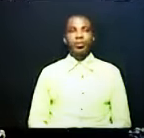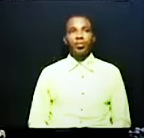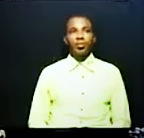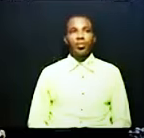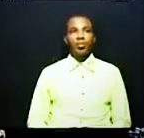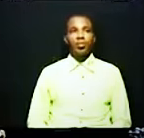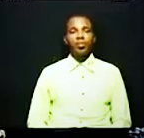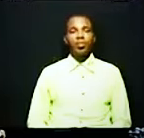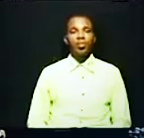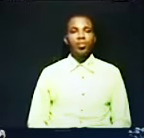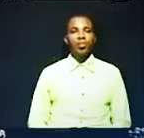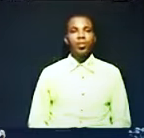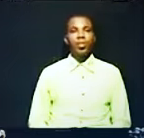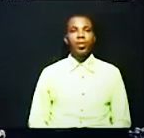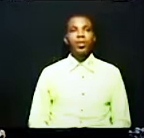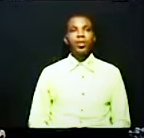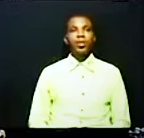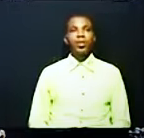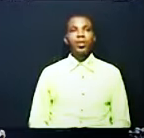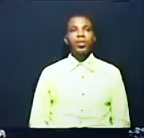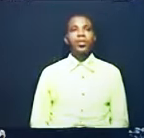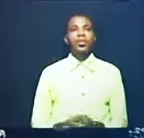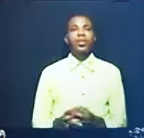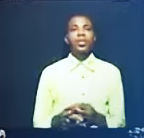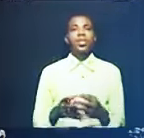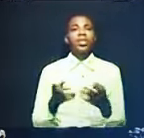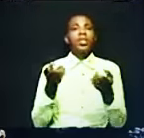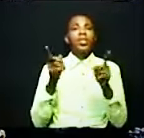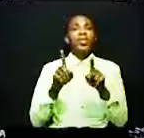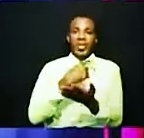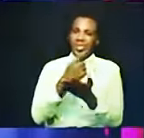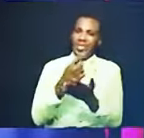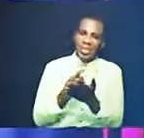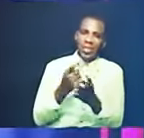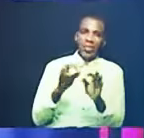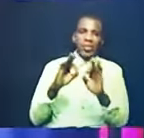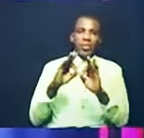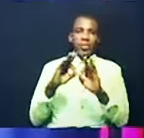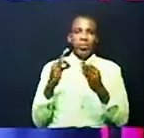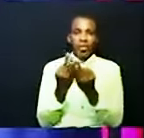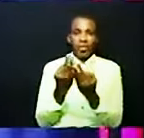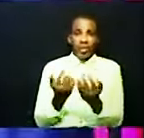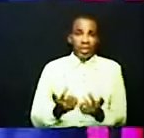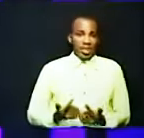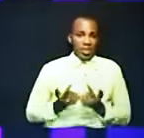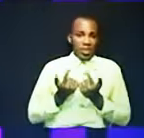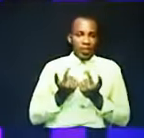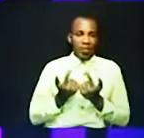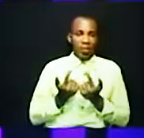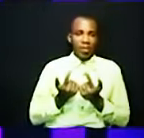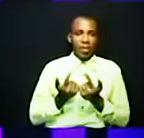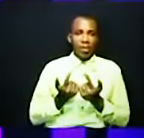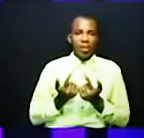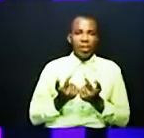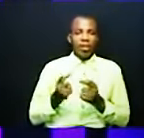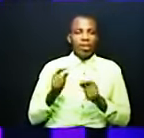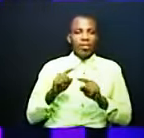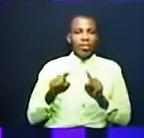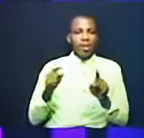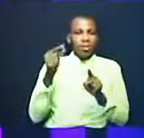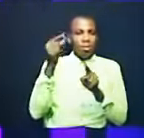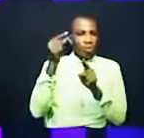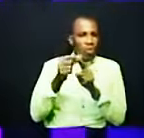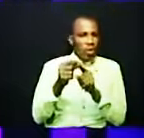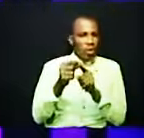Jonathan Edwards na ofrino. But you see, when we are talking about family life, since family life is derived or stems from the